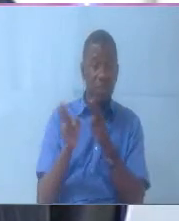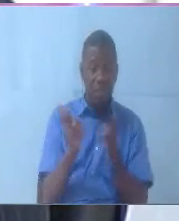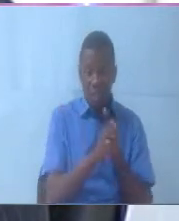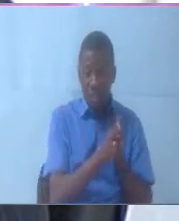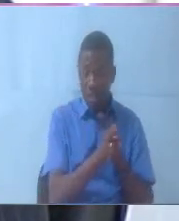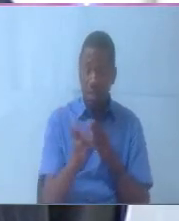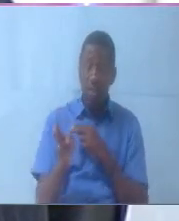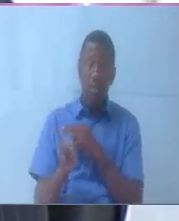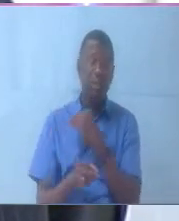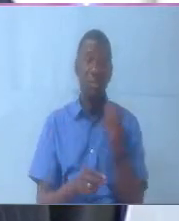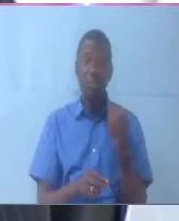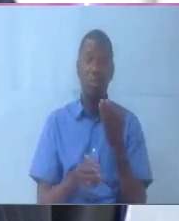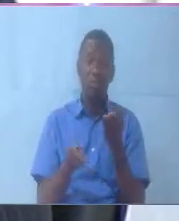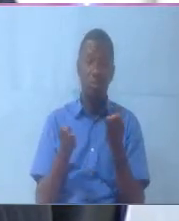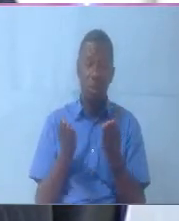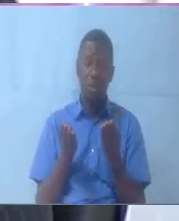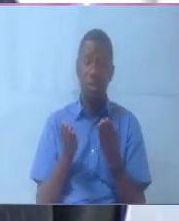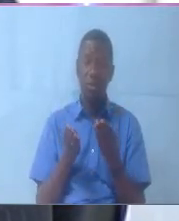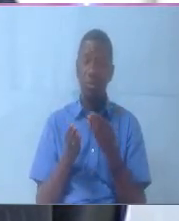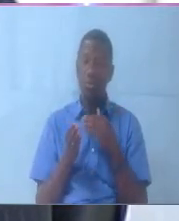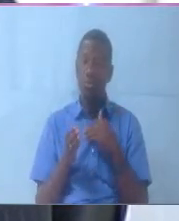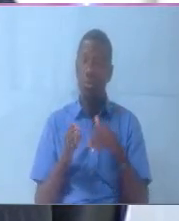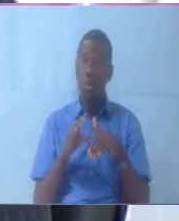bondi wo di koñin kono